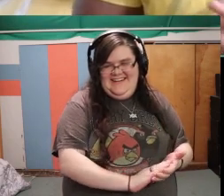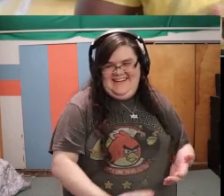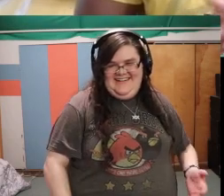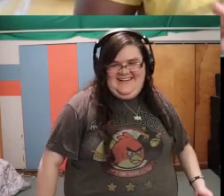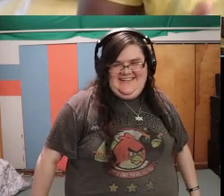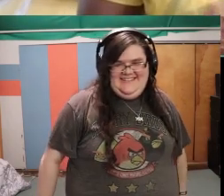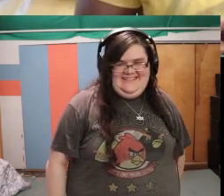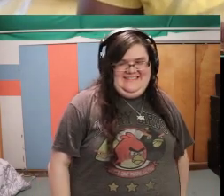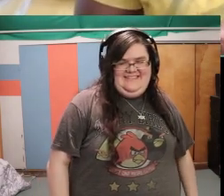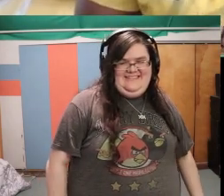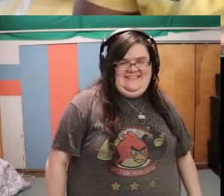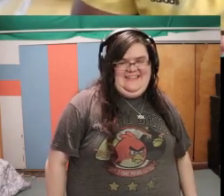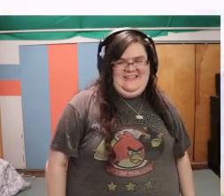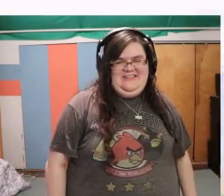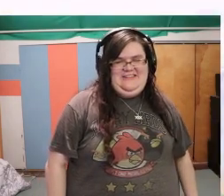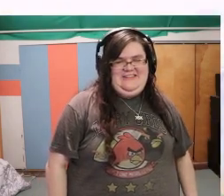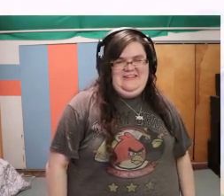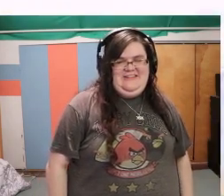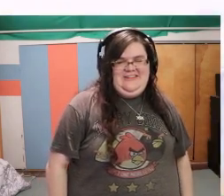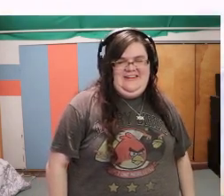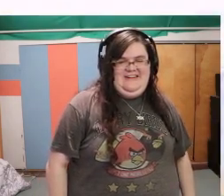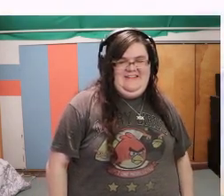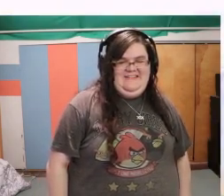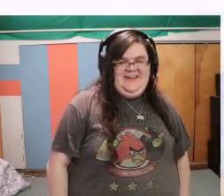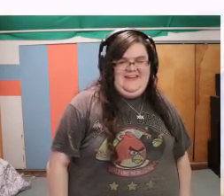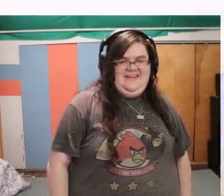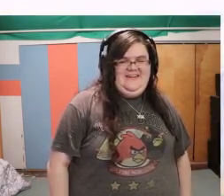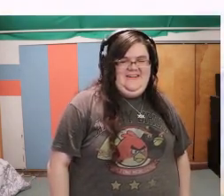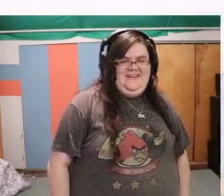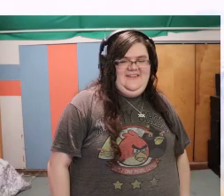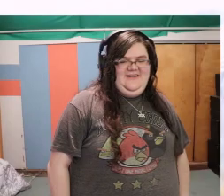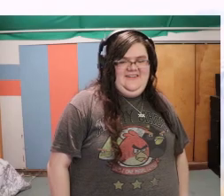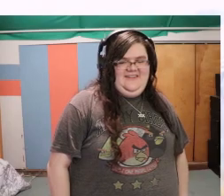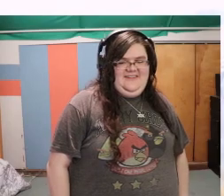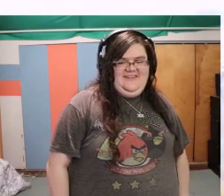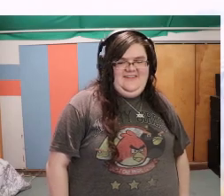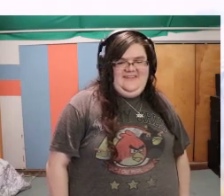Two, one. Oh, God. That's disgusting. Oh, okay.